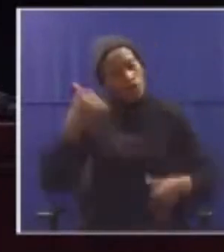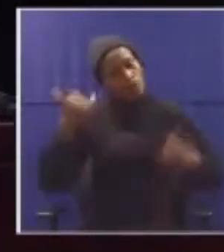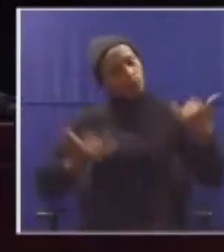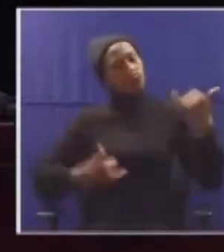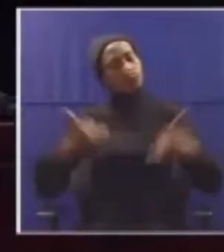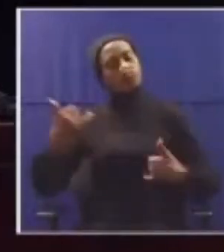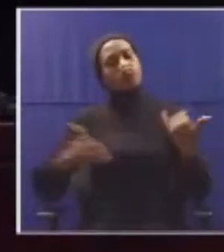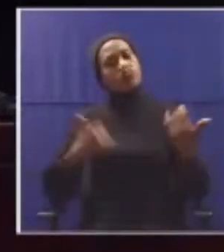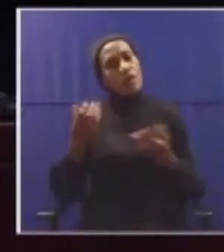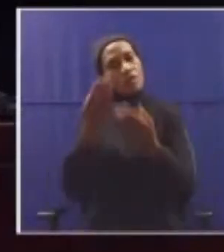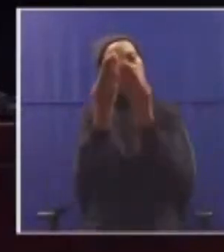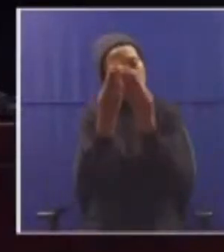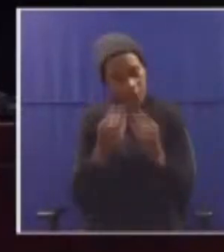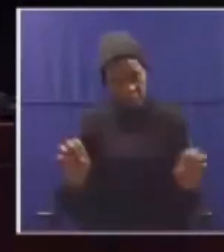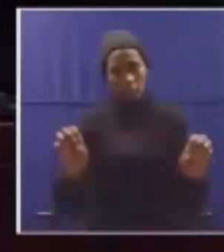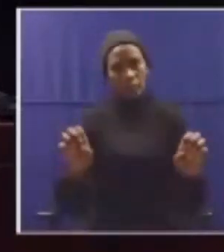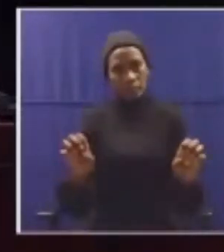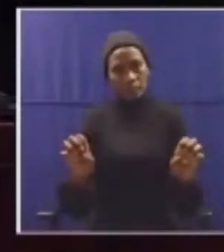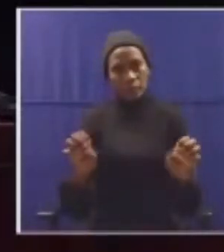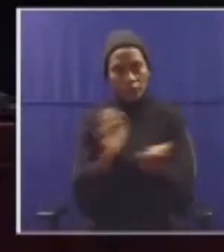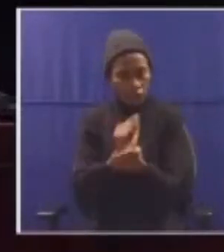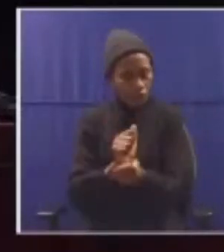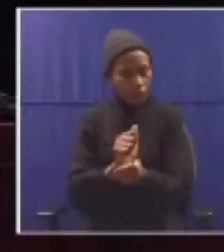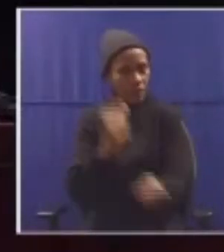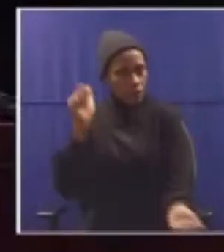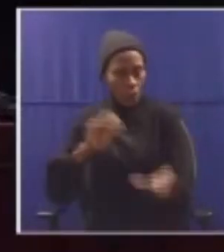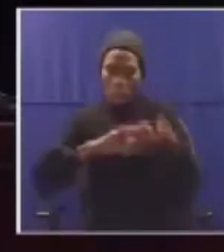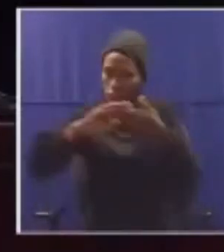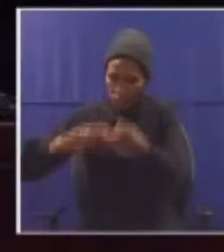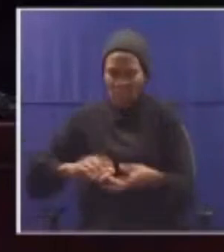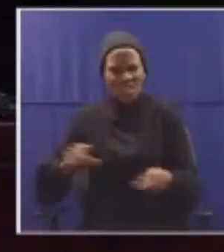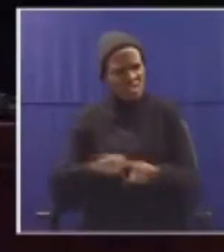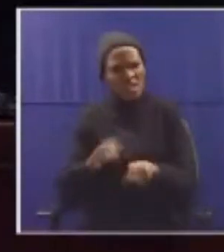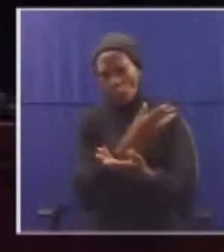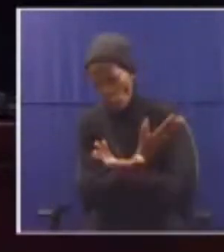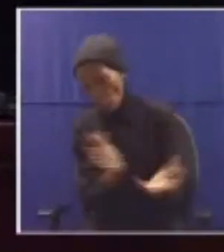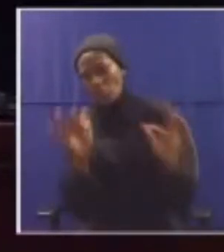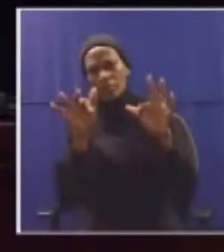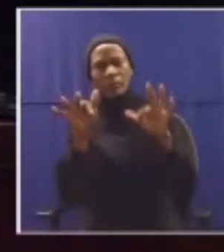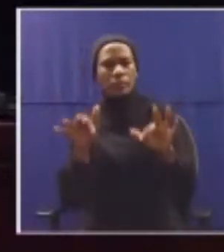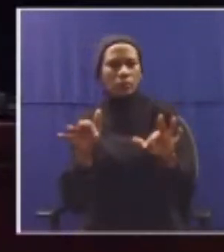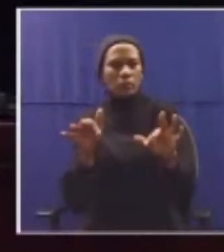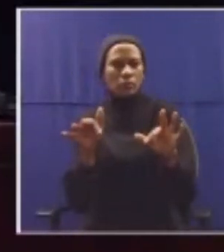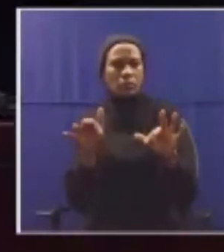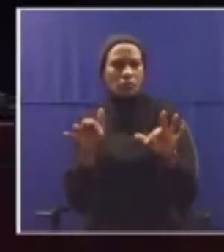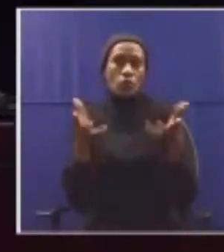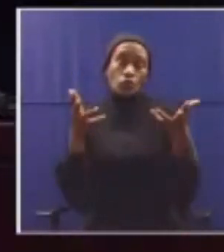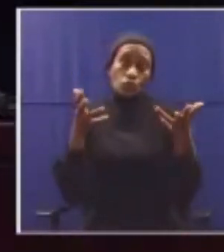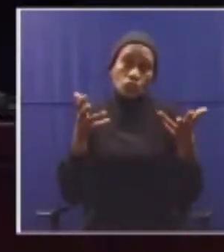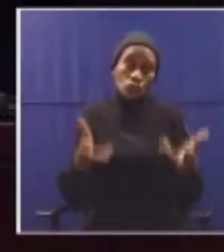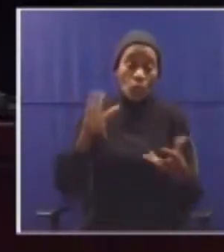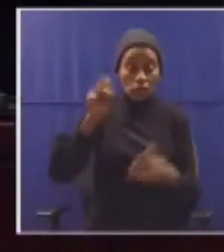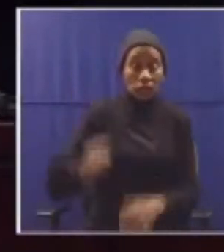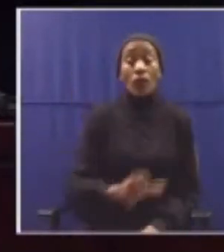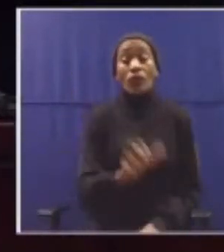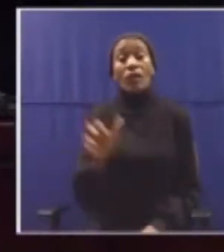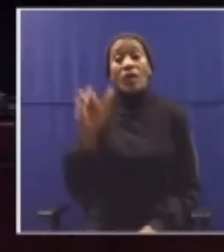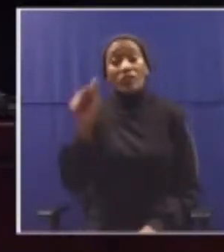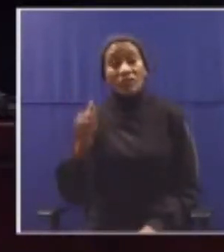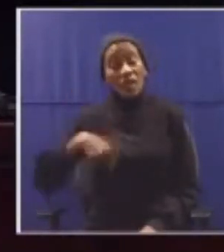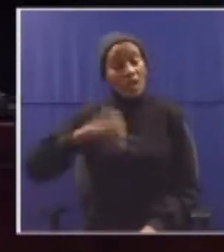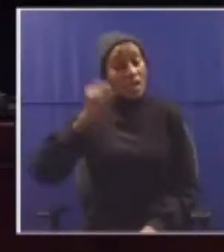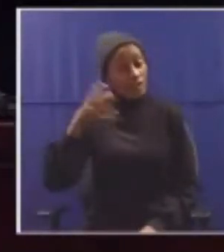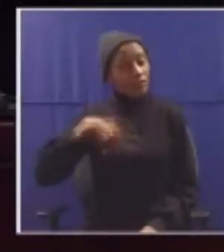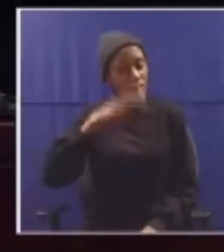enjoy the freedom of association like all of us do. So as South Africa, if we